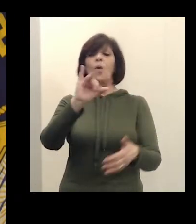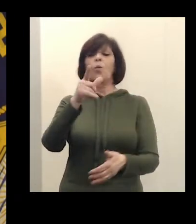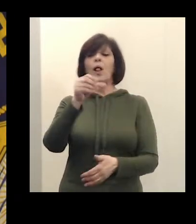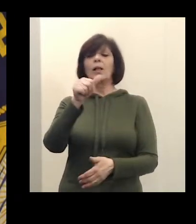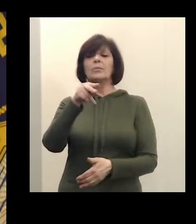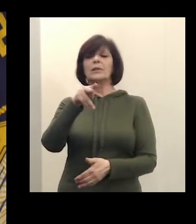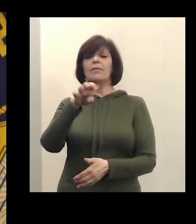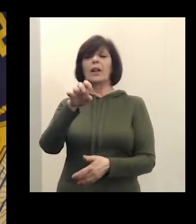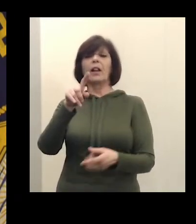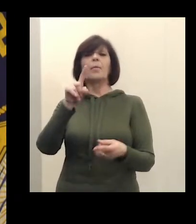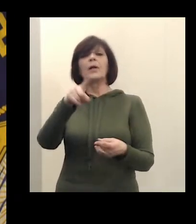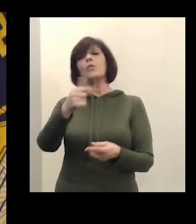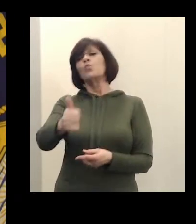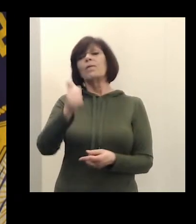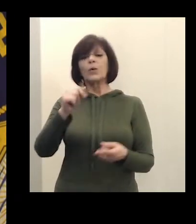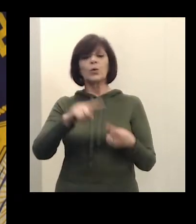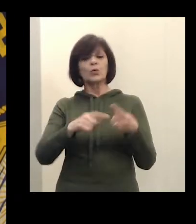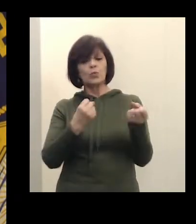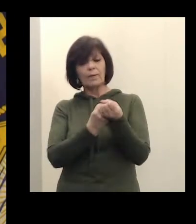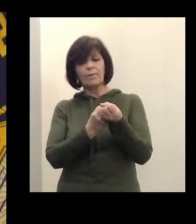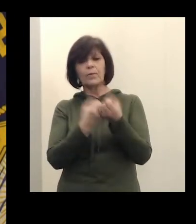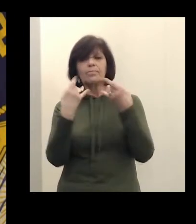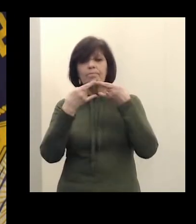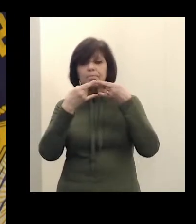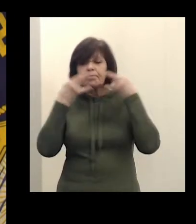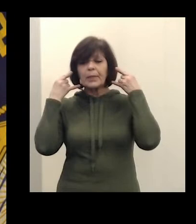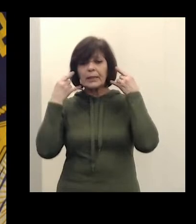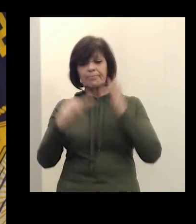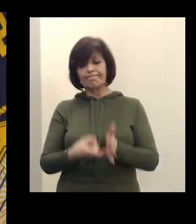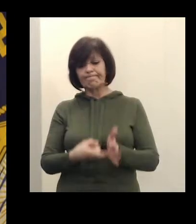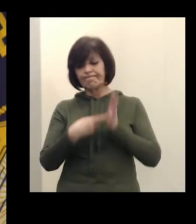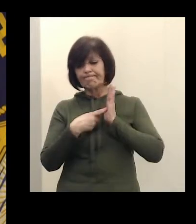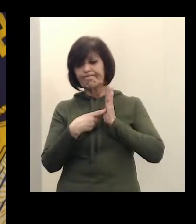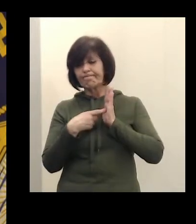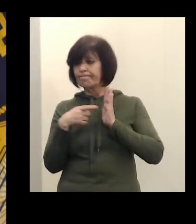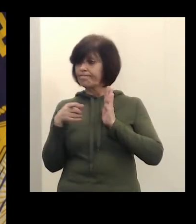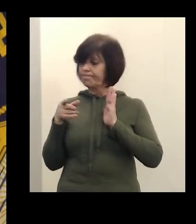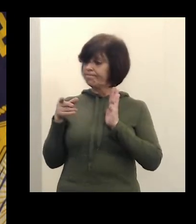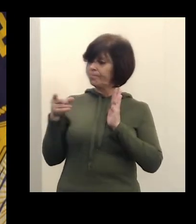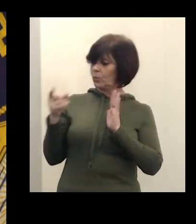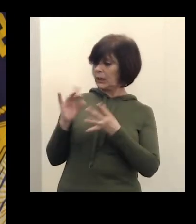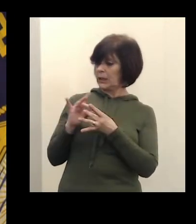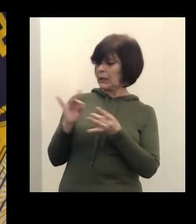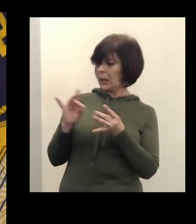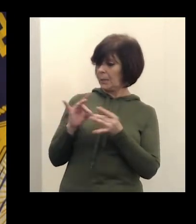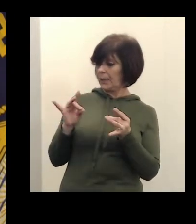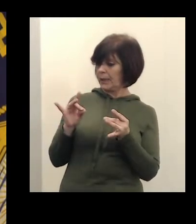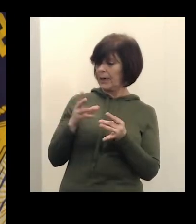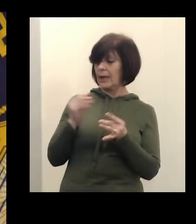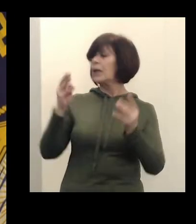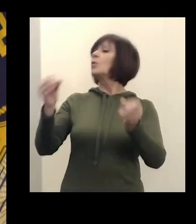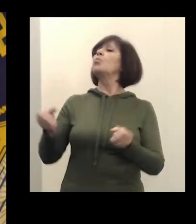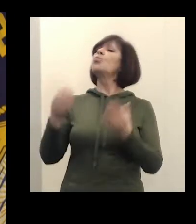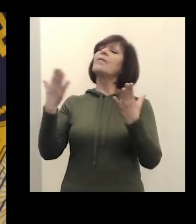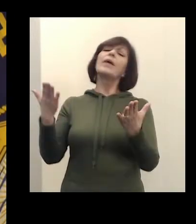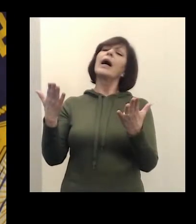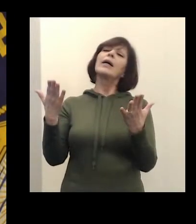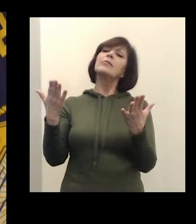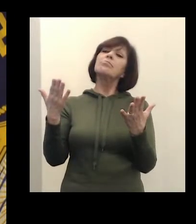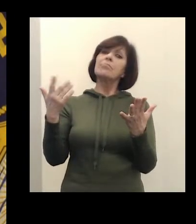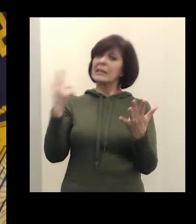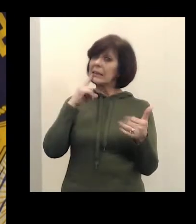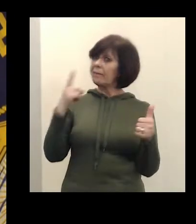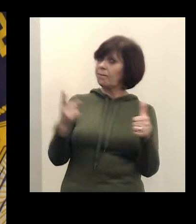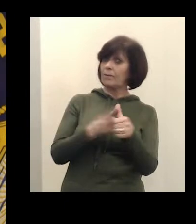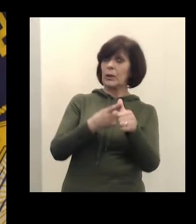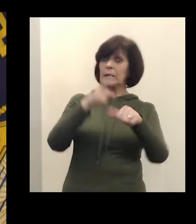county's mask mandate. I'm wondering if you can comment on this and also provide any insight if this is the first instance of